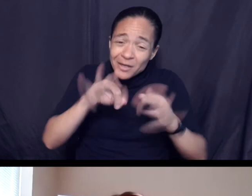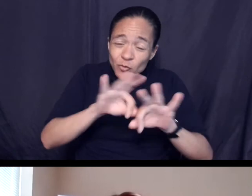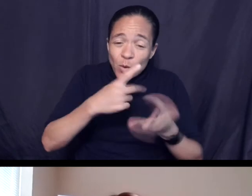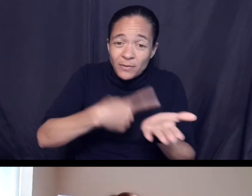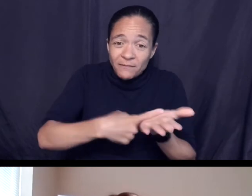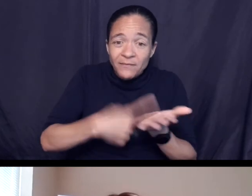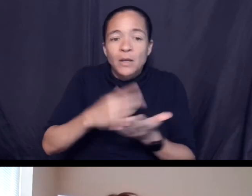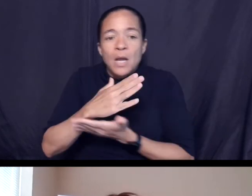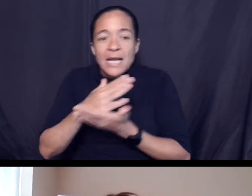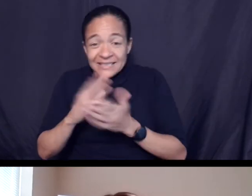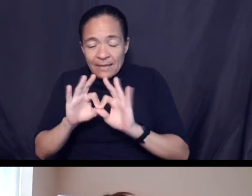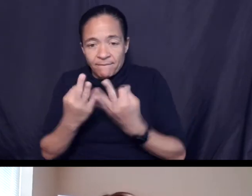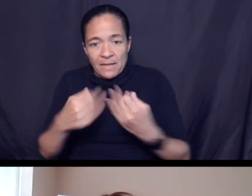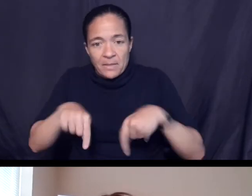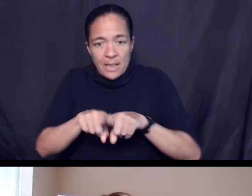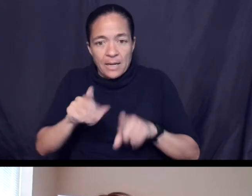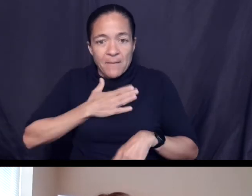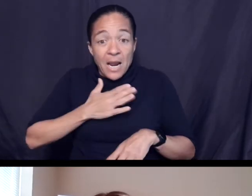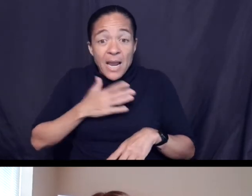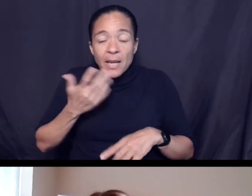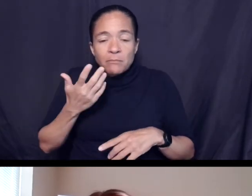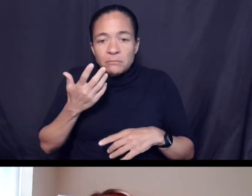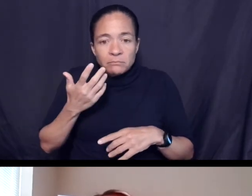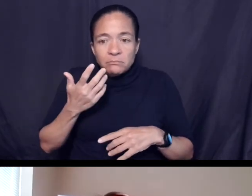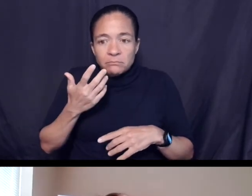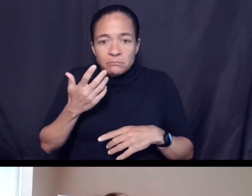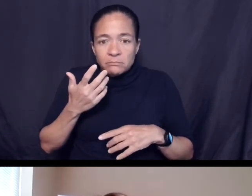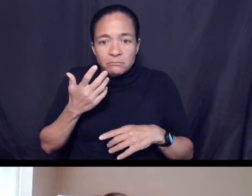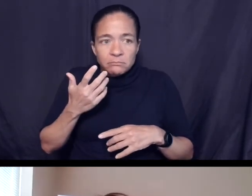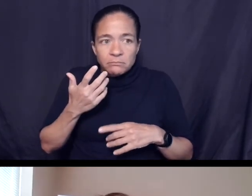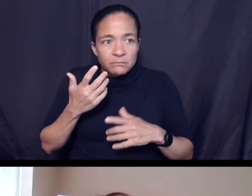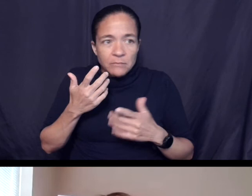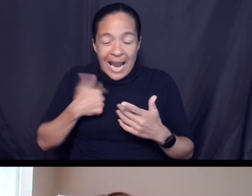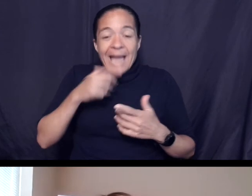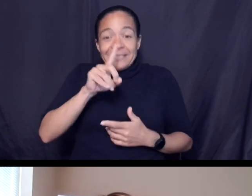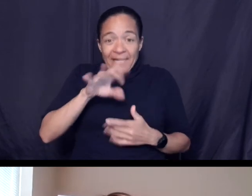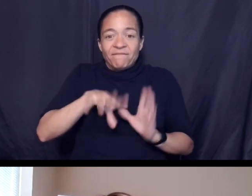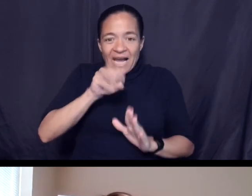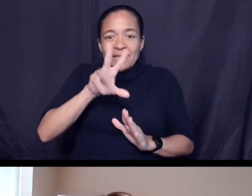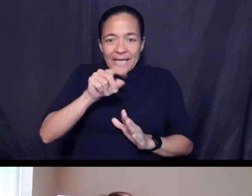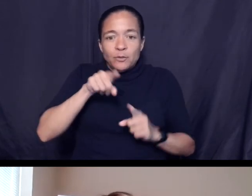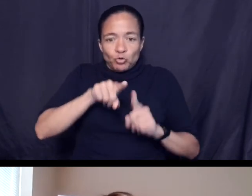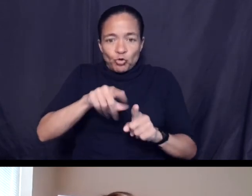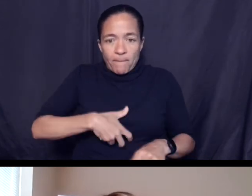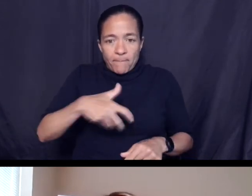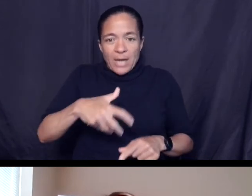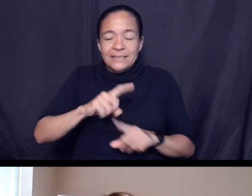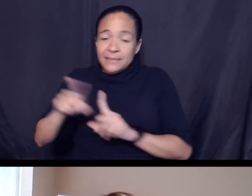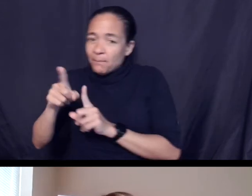mine, again, not the majority, are going to find out during the pregnancy. So that is certainly what happened to my family. But I